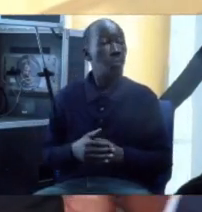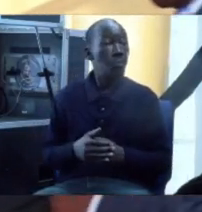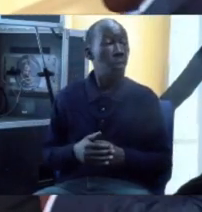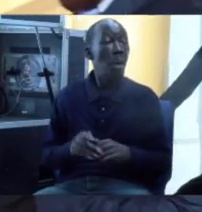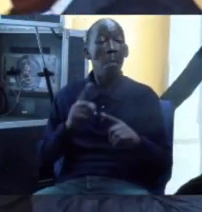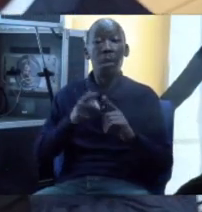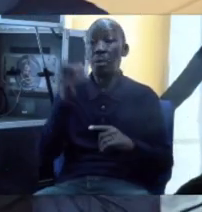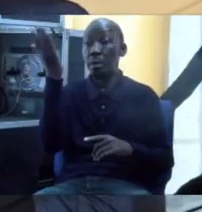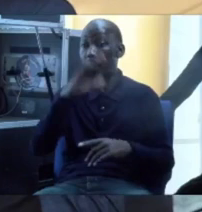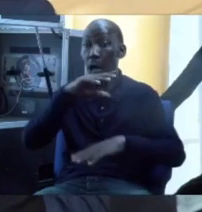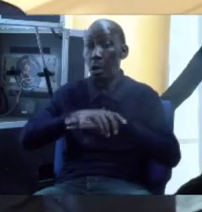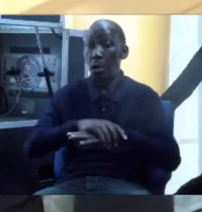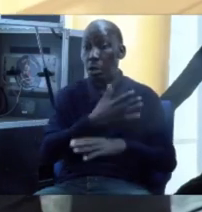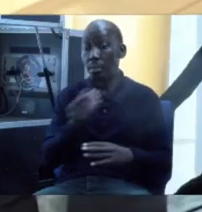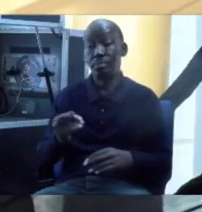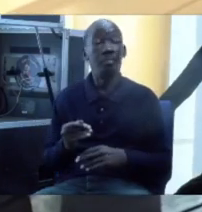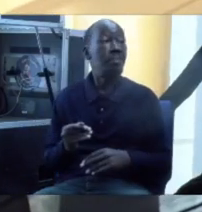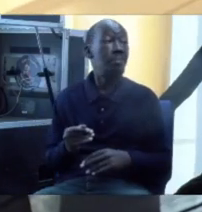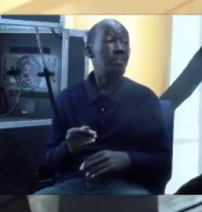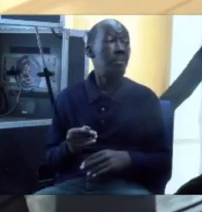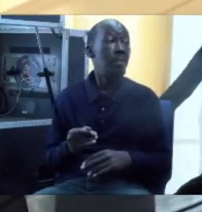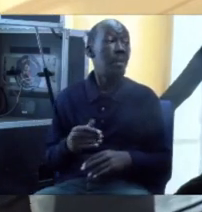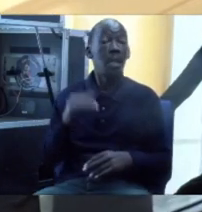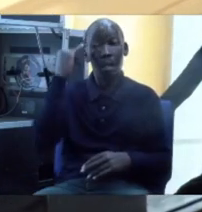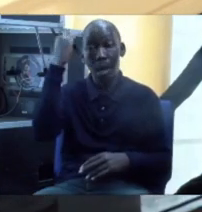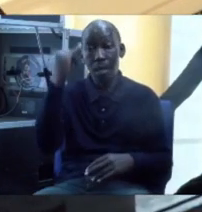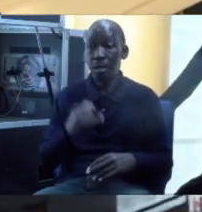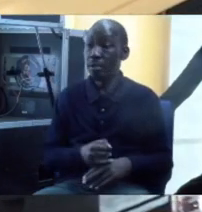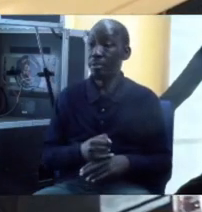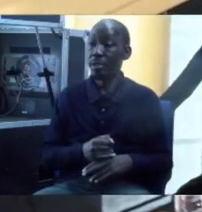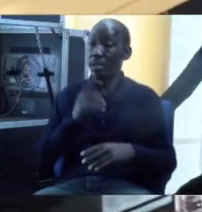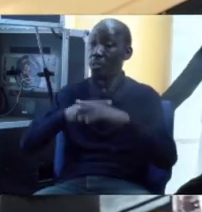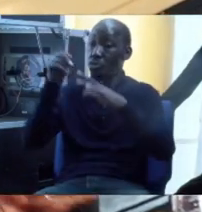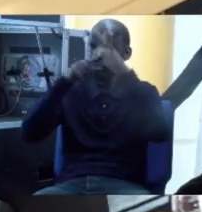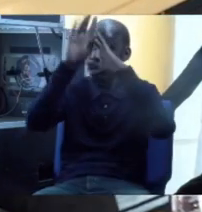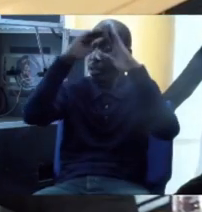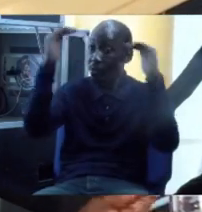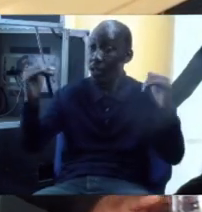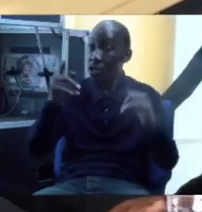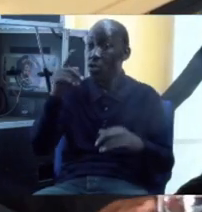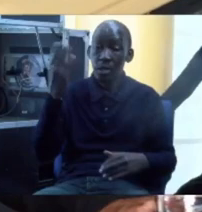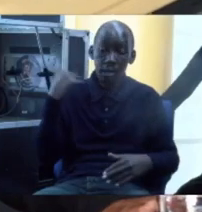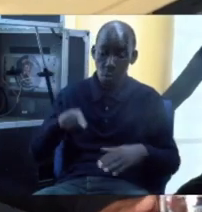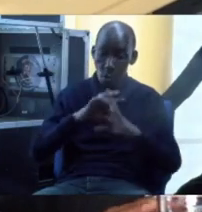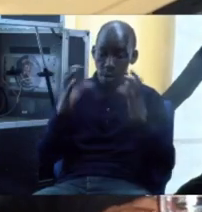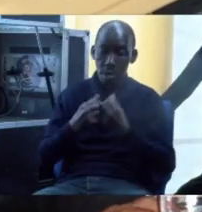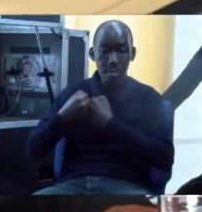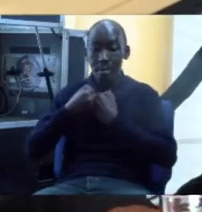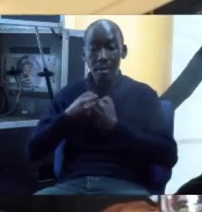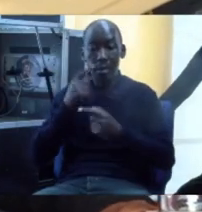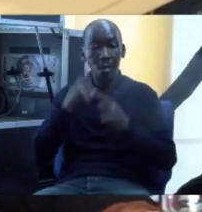you never got them. Lakini haukuvipata. Imagine. Hebu kisia. You have been traveling in Nazigi all these